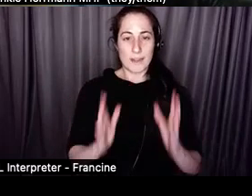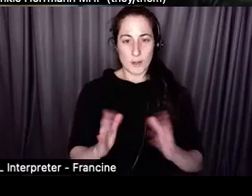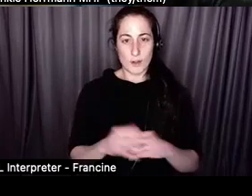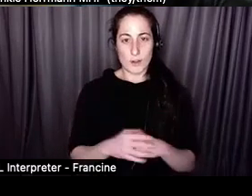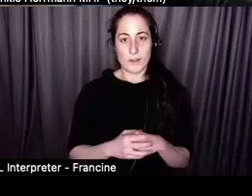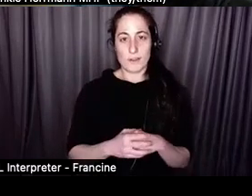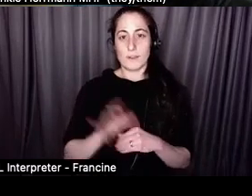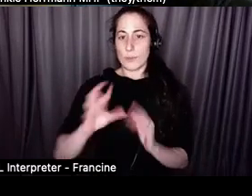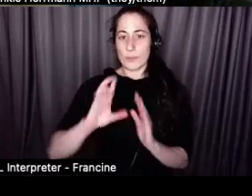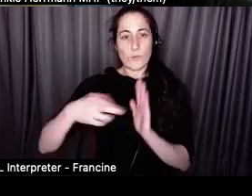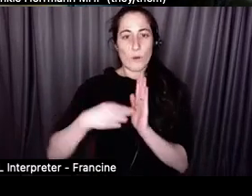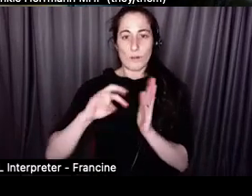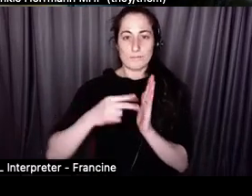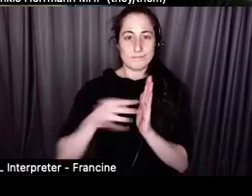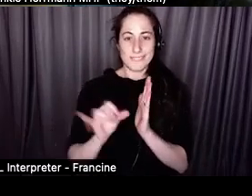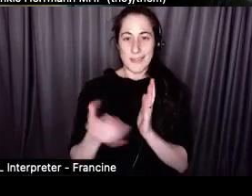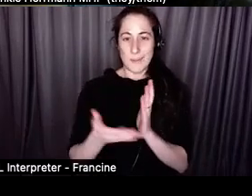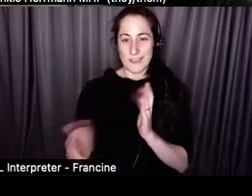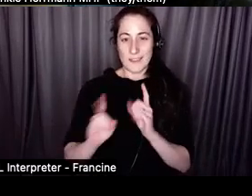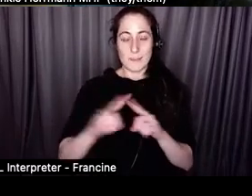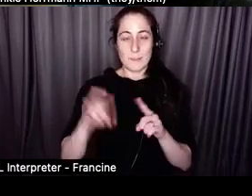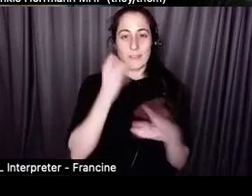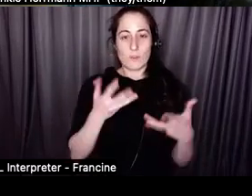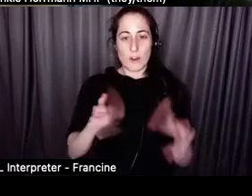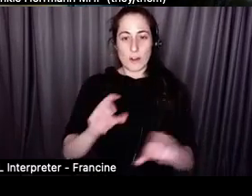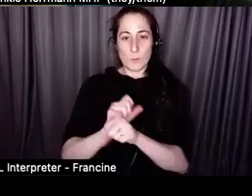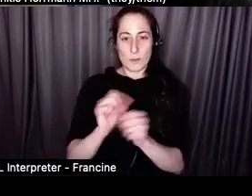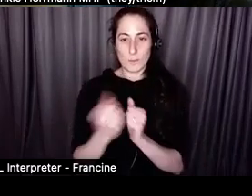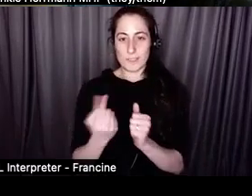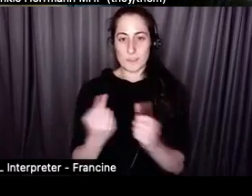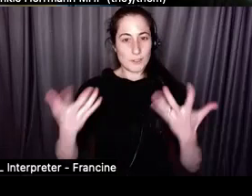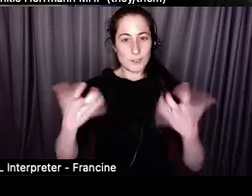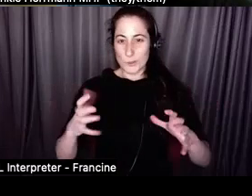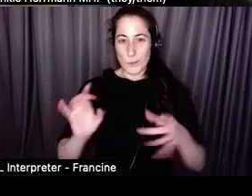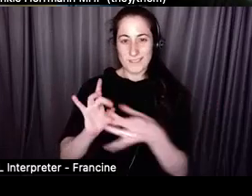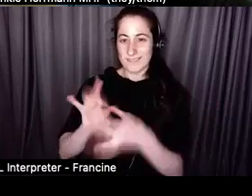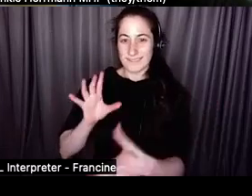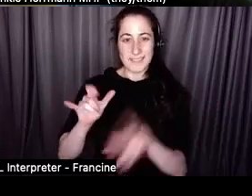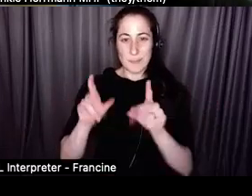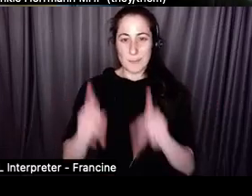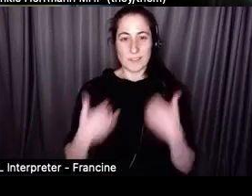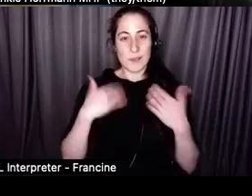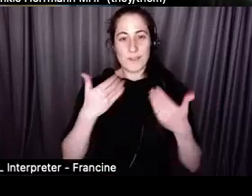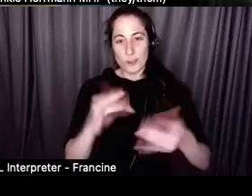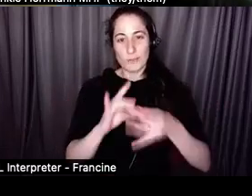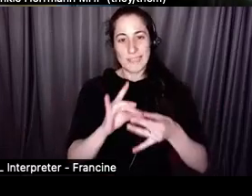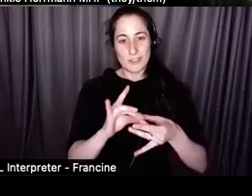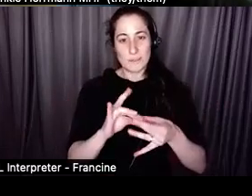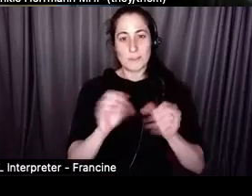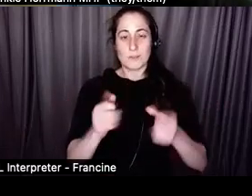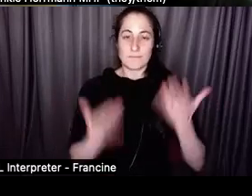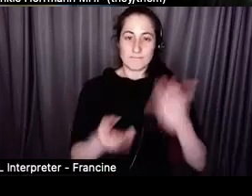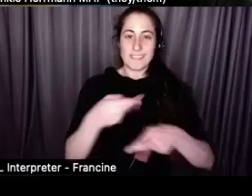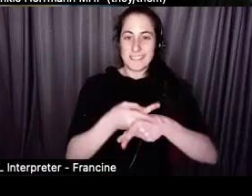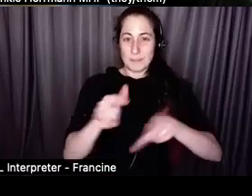the role is the same. It's just kind of like if you're already working with somebody, you don't want to give that person up. You have a good relationship. There's a way for that person potentially to